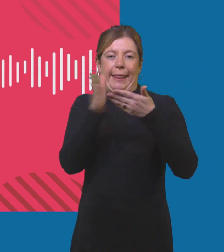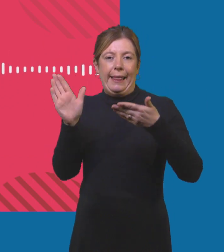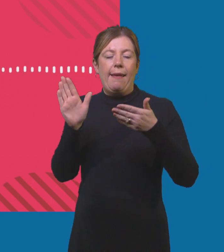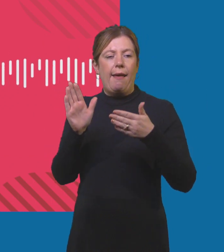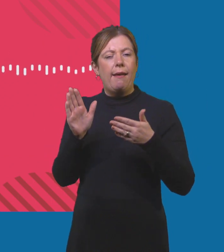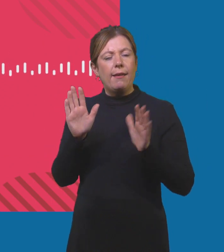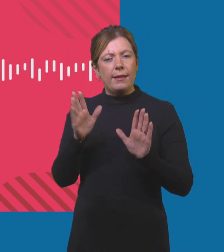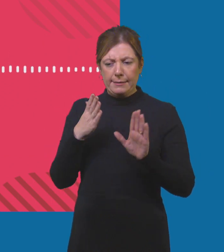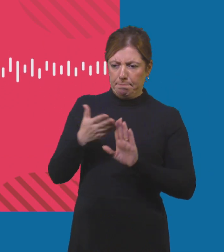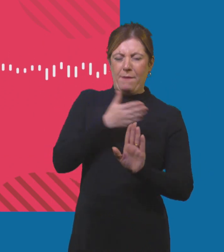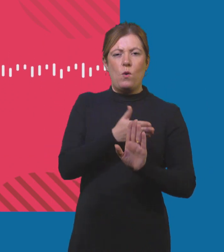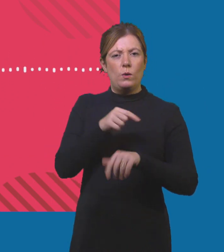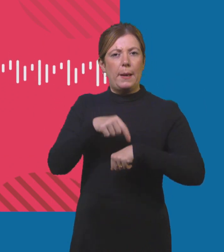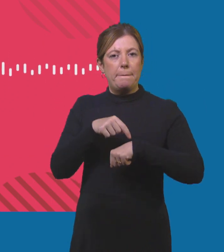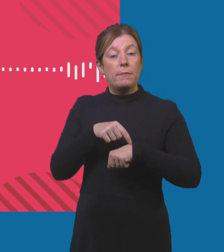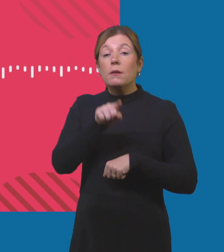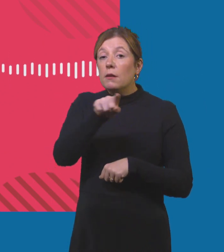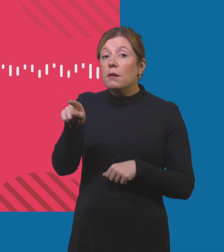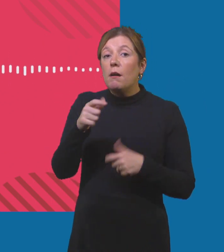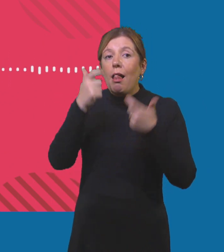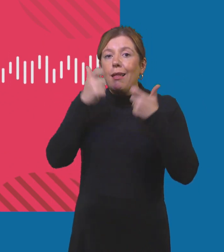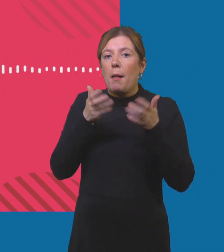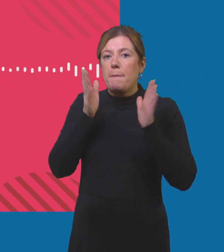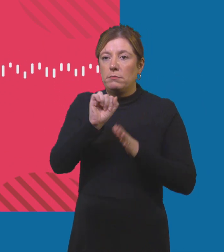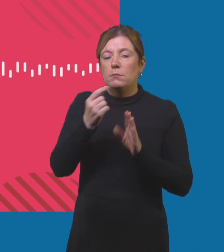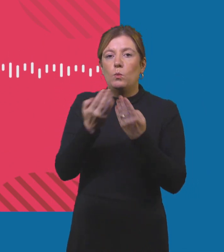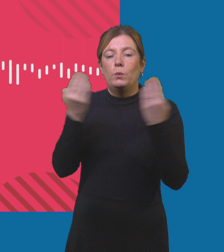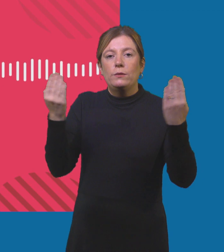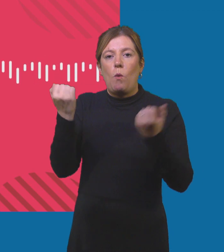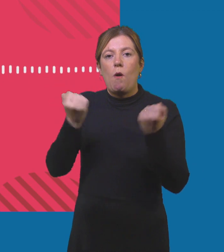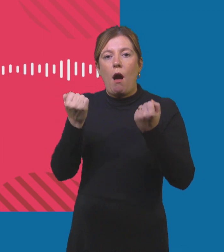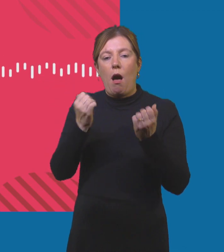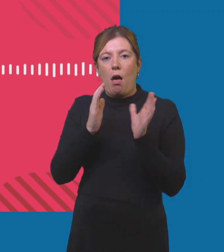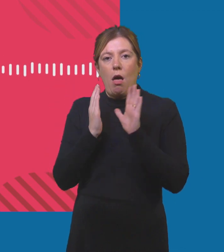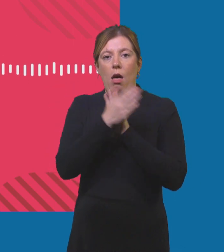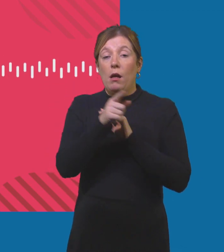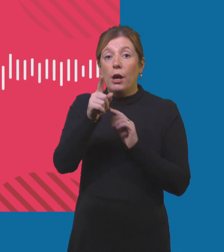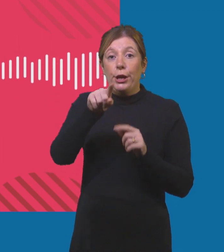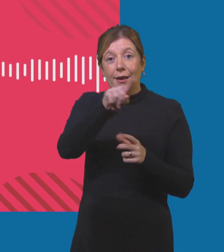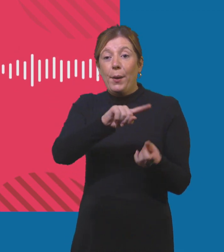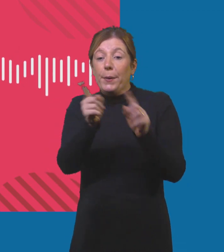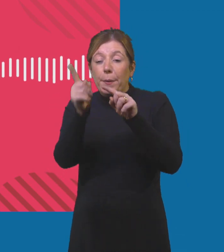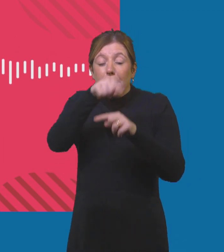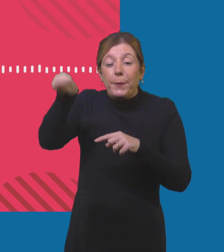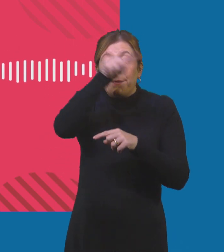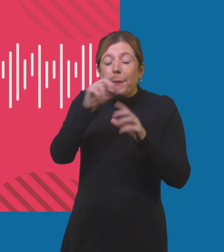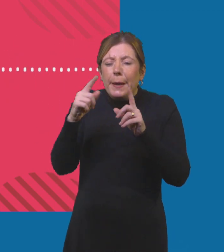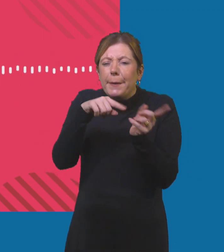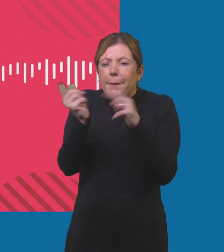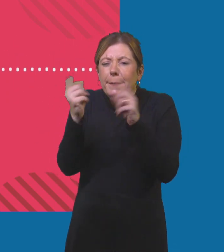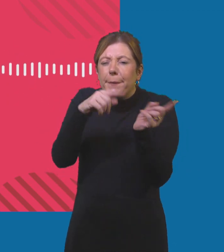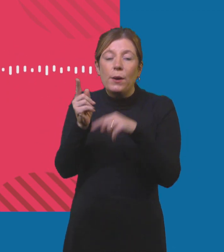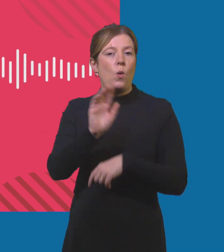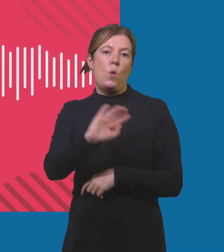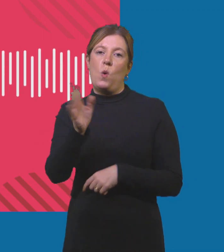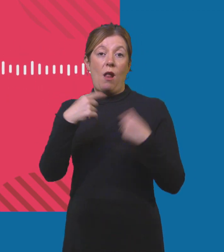all that sort of thing. And, you know, it is a legal requirement for your windscreen to be clear. You see people trying to look through like some saucer-shaped hole that they've managed to. And yeah,